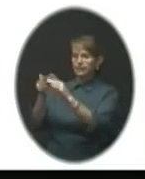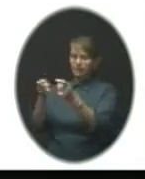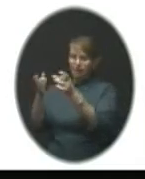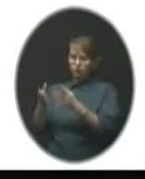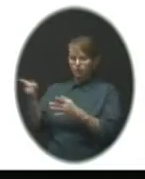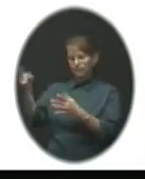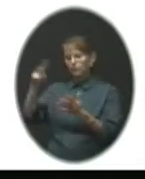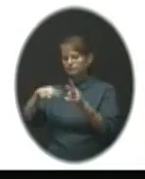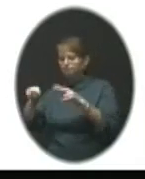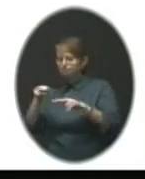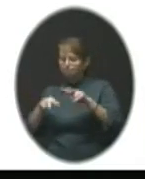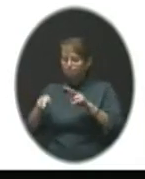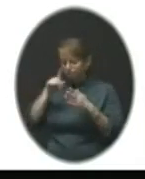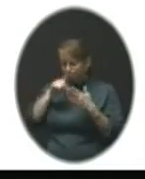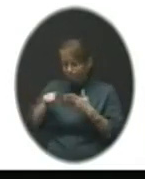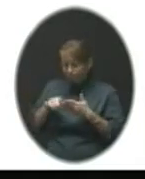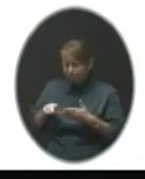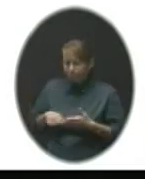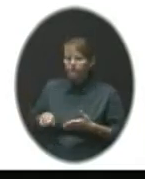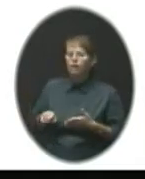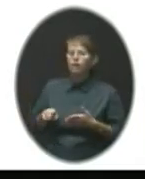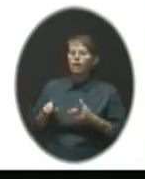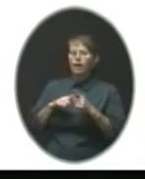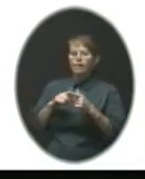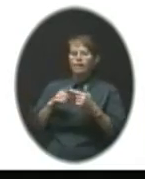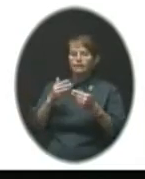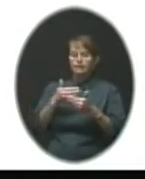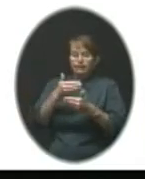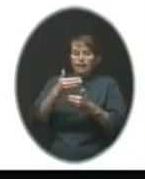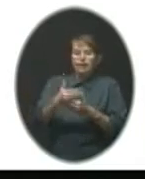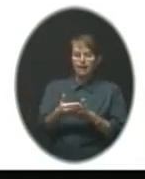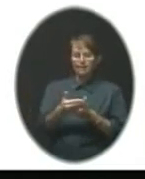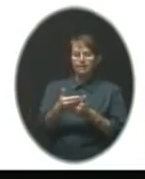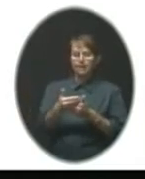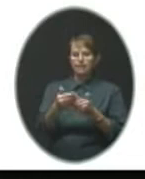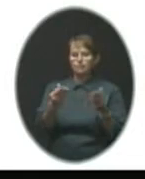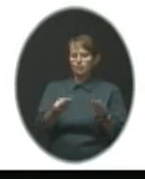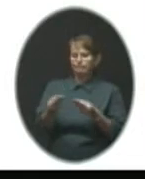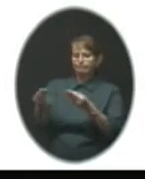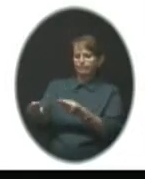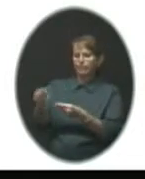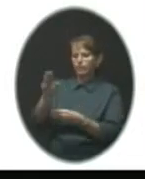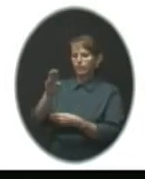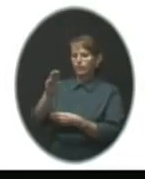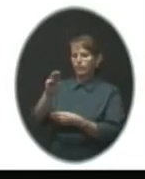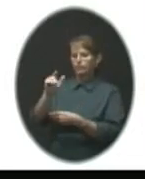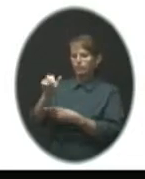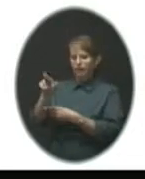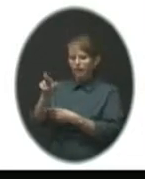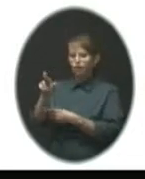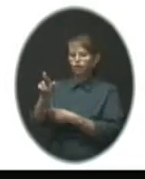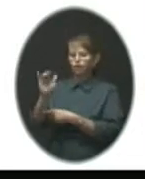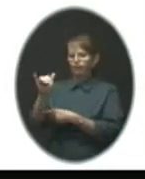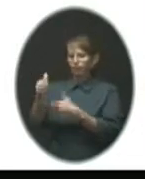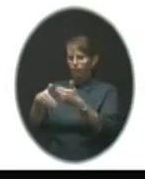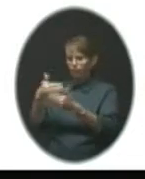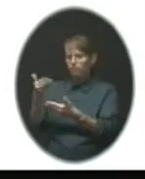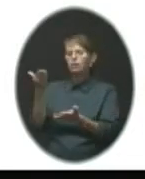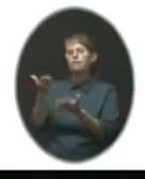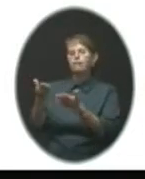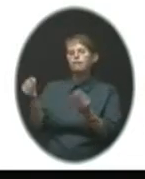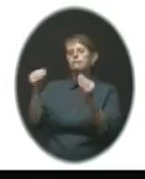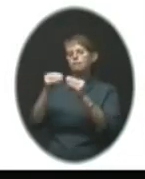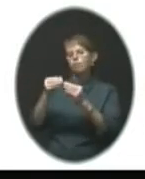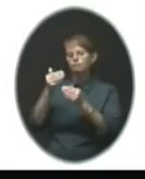then next step, somehow the mayor and how that process goes. There might be some next steps about the